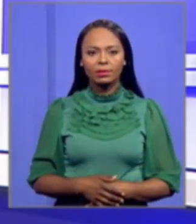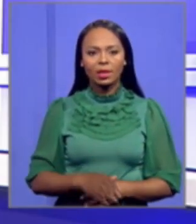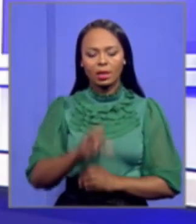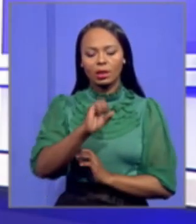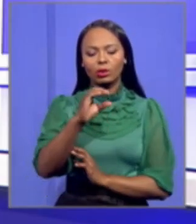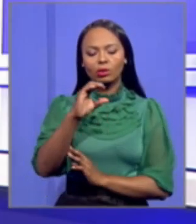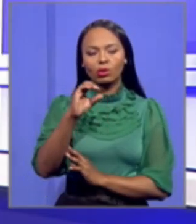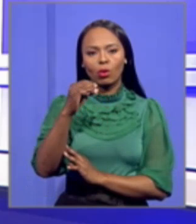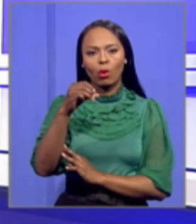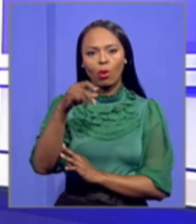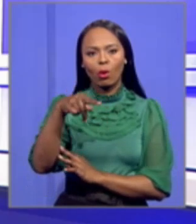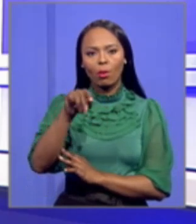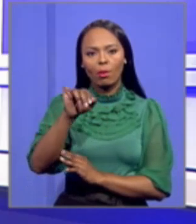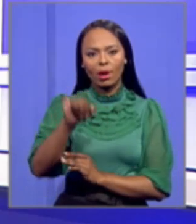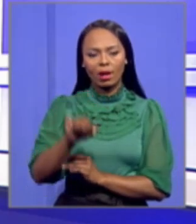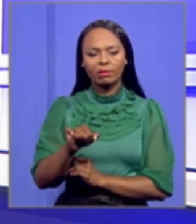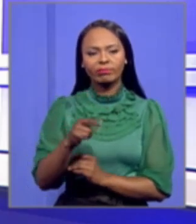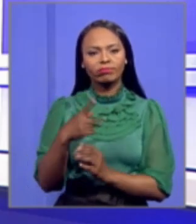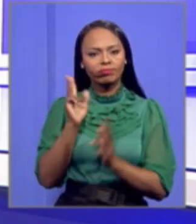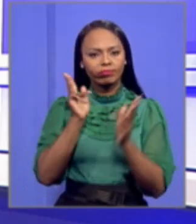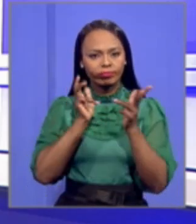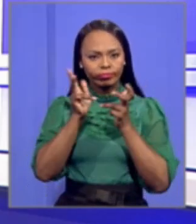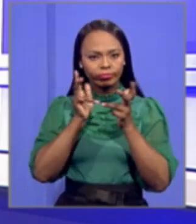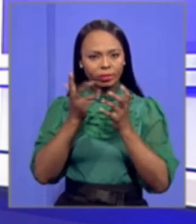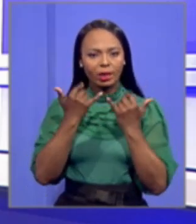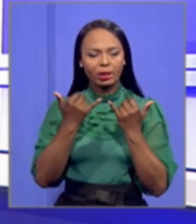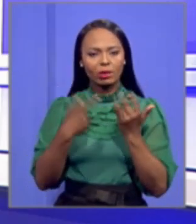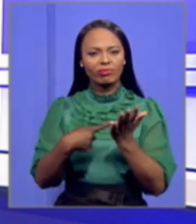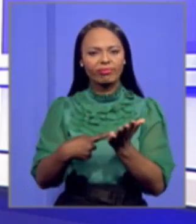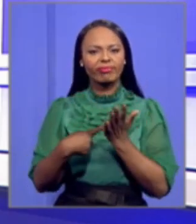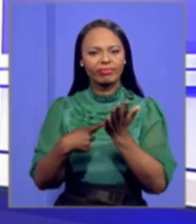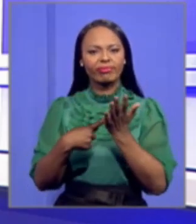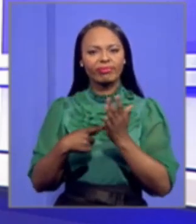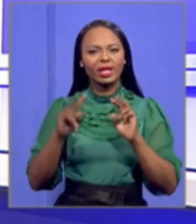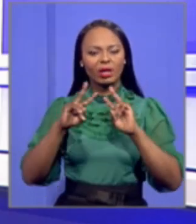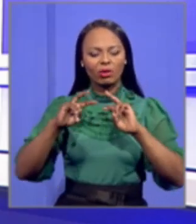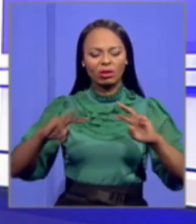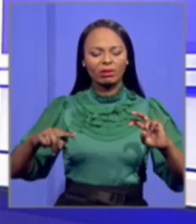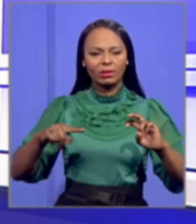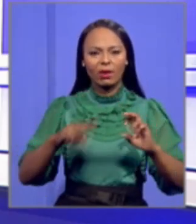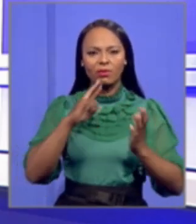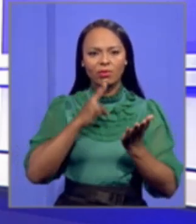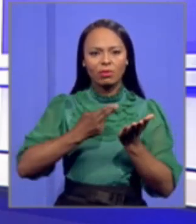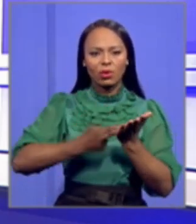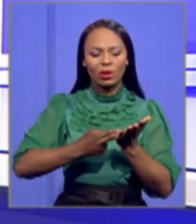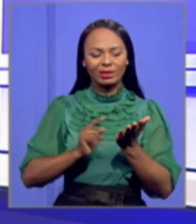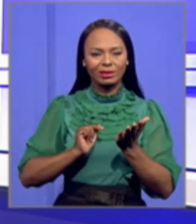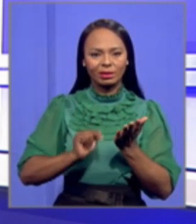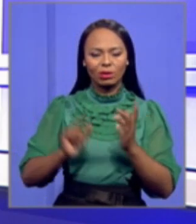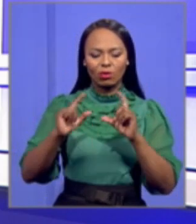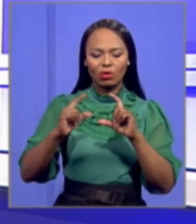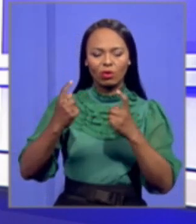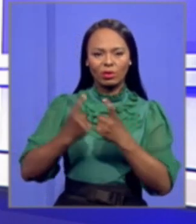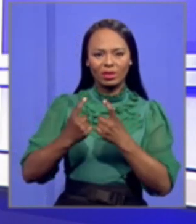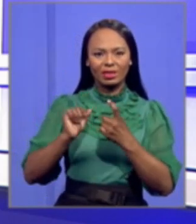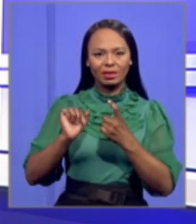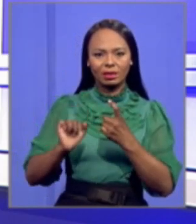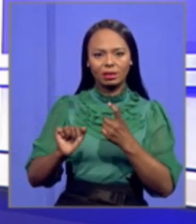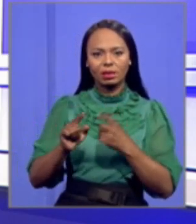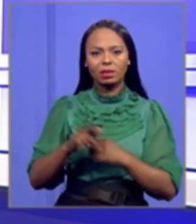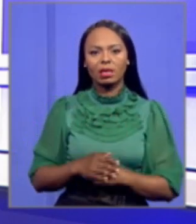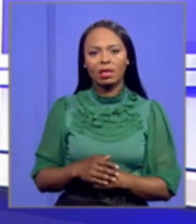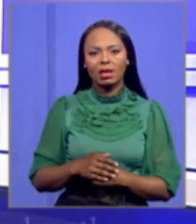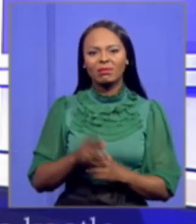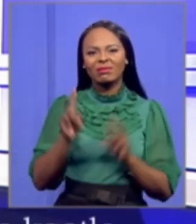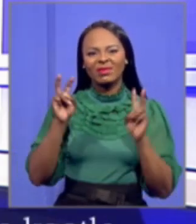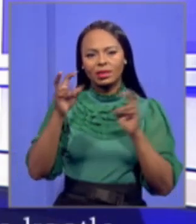Scopa e ne mametse bopaki ka kgatelopele diphuputsong tse ka dikgothaletso tsa Commission e neng e fuputsa diqeto tse potetseng mmusong.